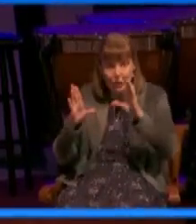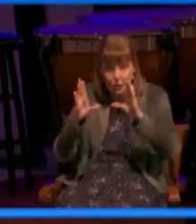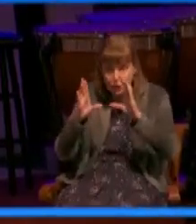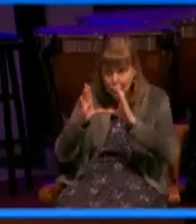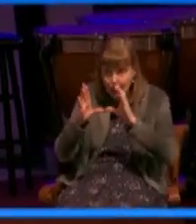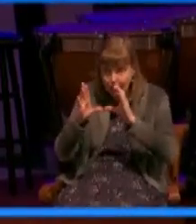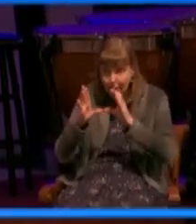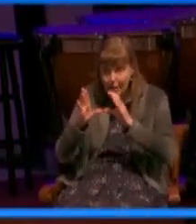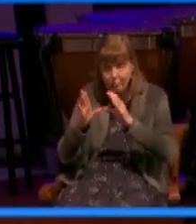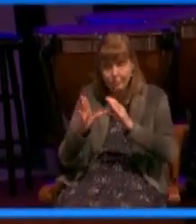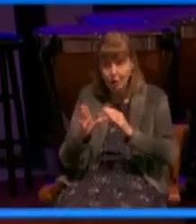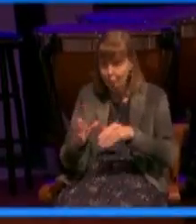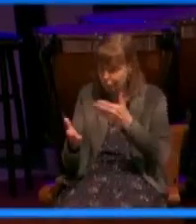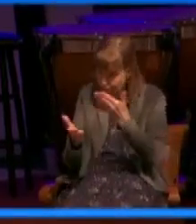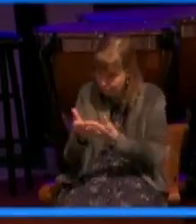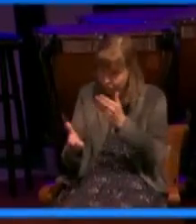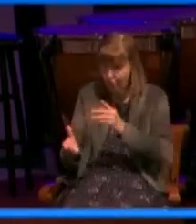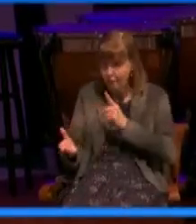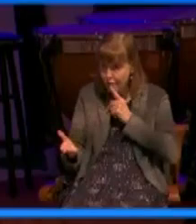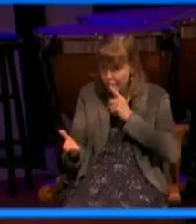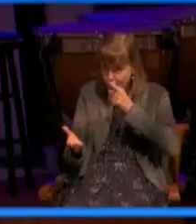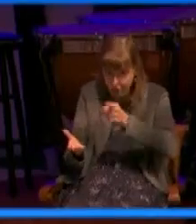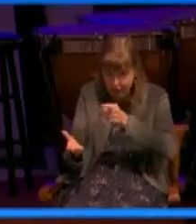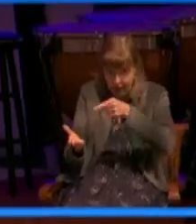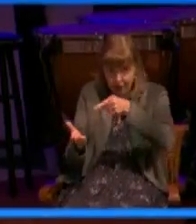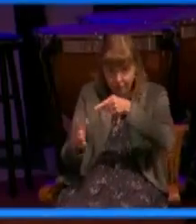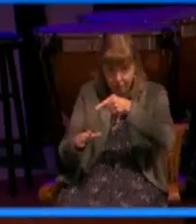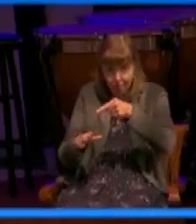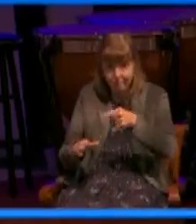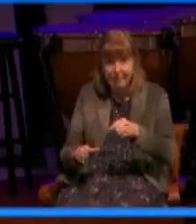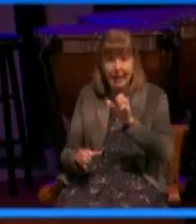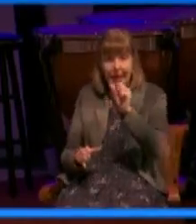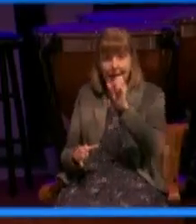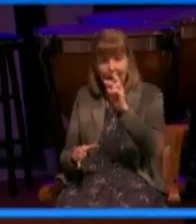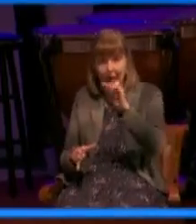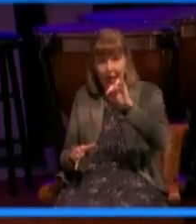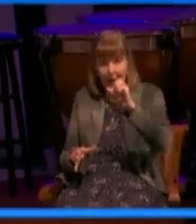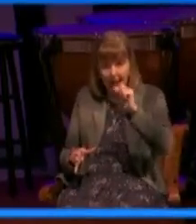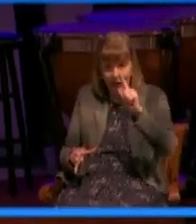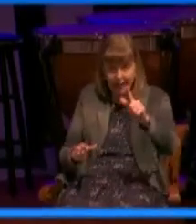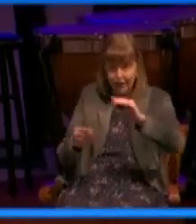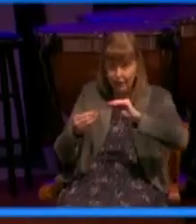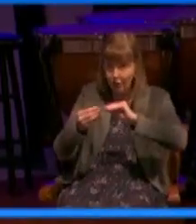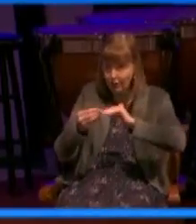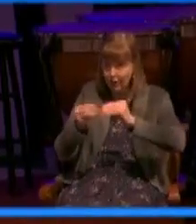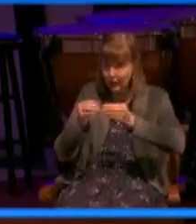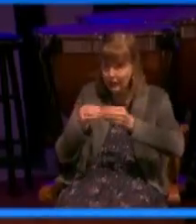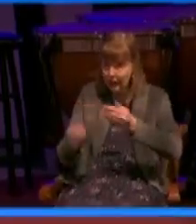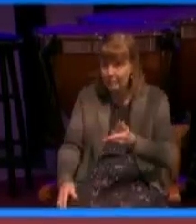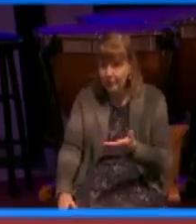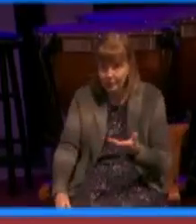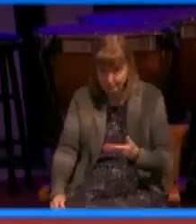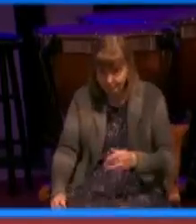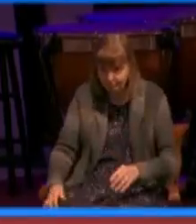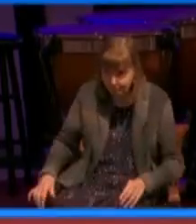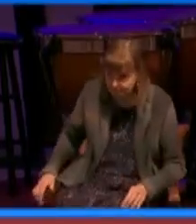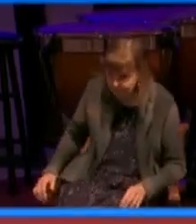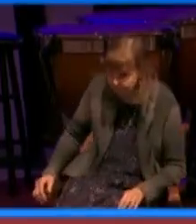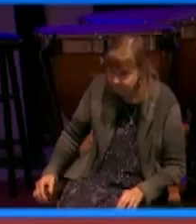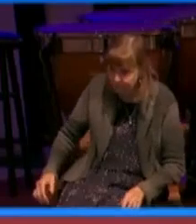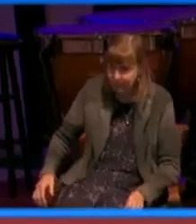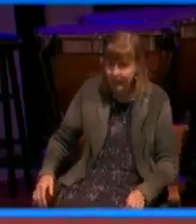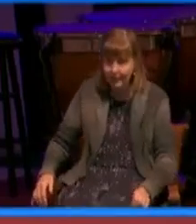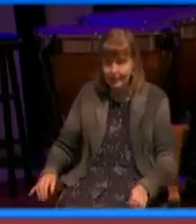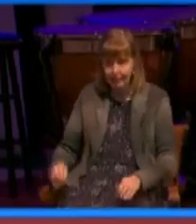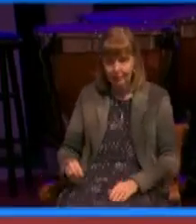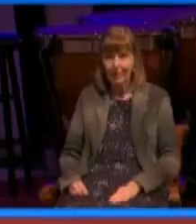proven this diamond is real and it has a serial number and it was brought in maybe in an ethical way, not an unethical